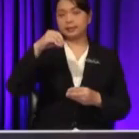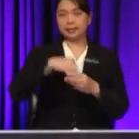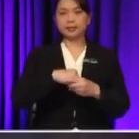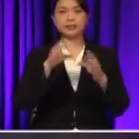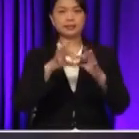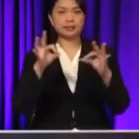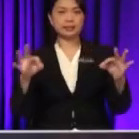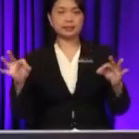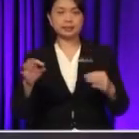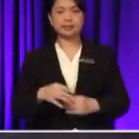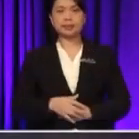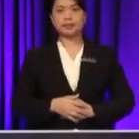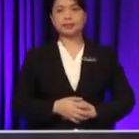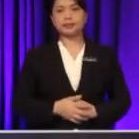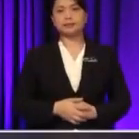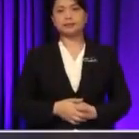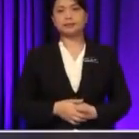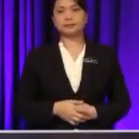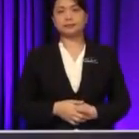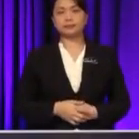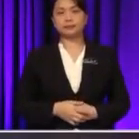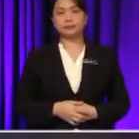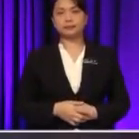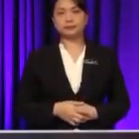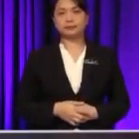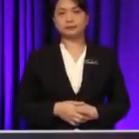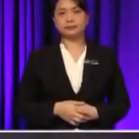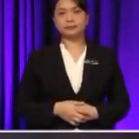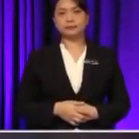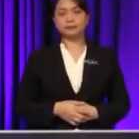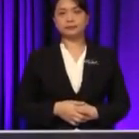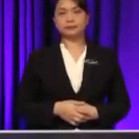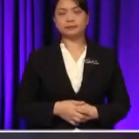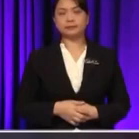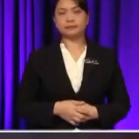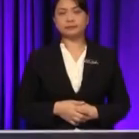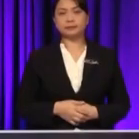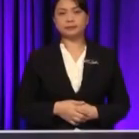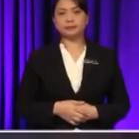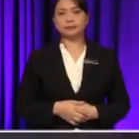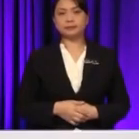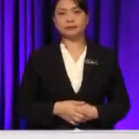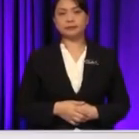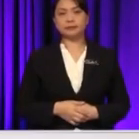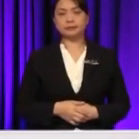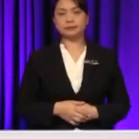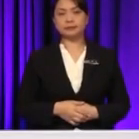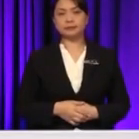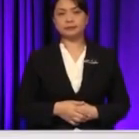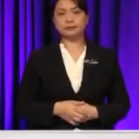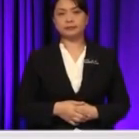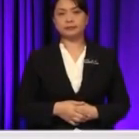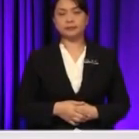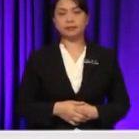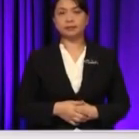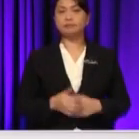come out with multiple kind of sentences and we're going to see how they are going to do it. Okay. All right, Razif, so are you ready? Mm-hmm. Yes, show me a